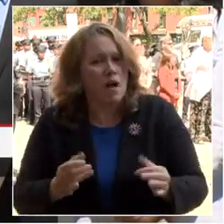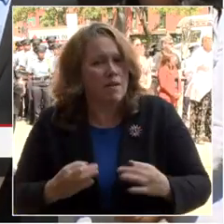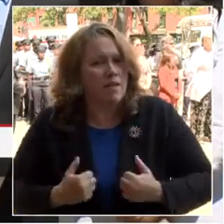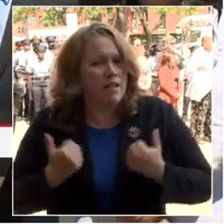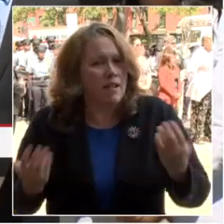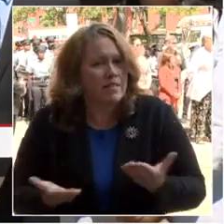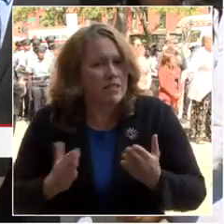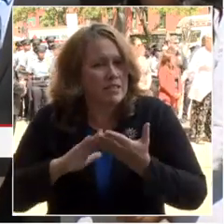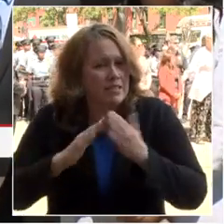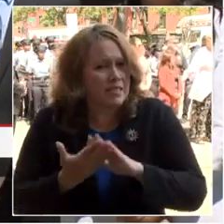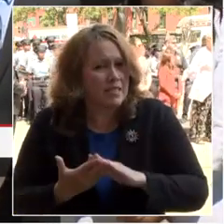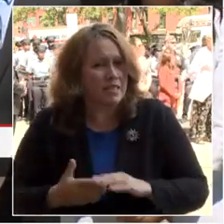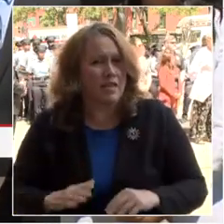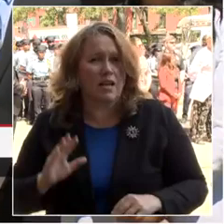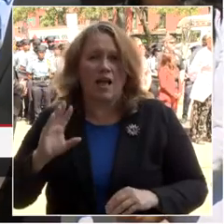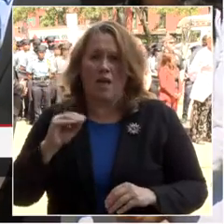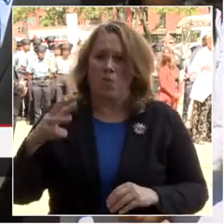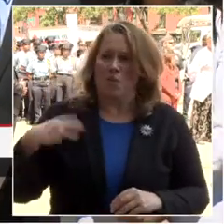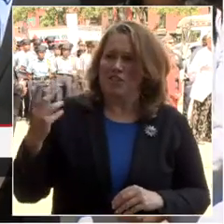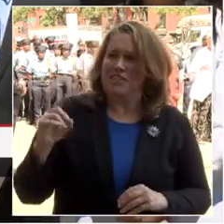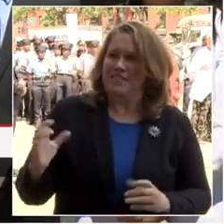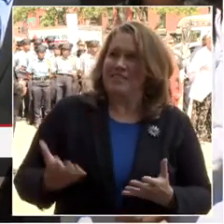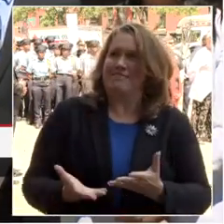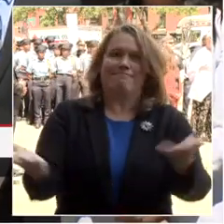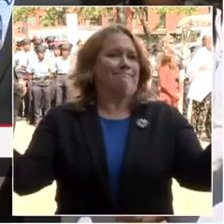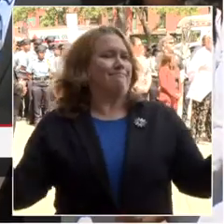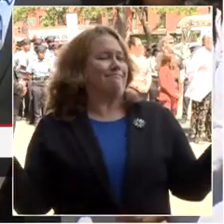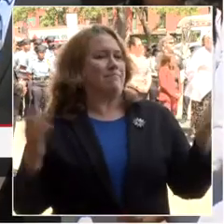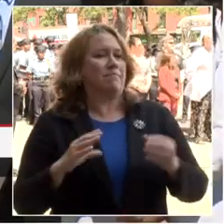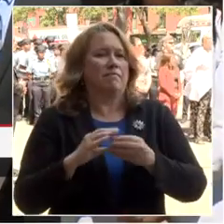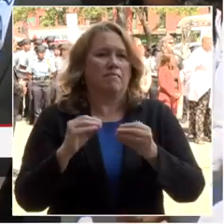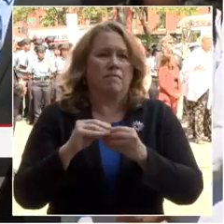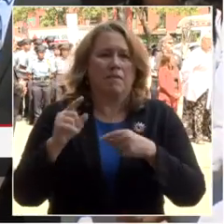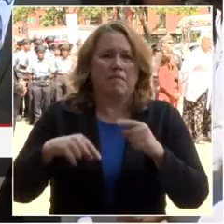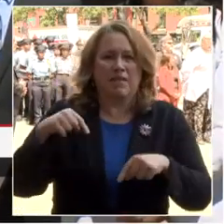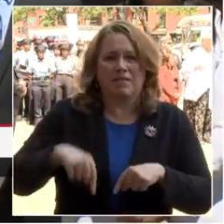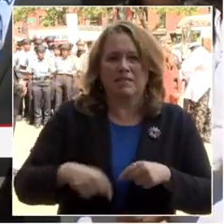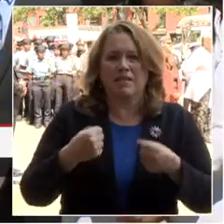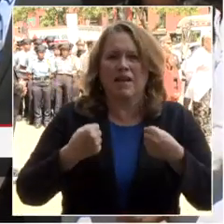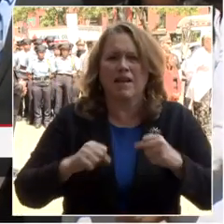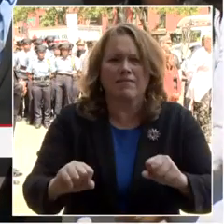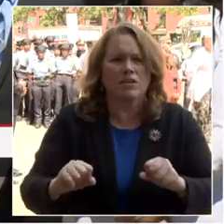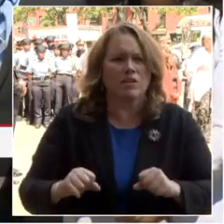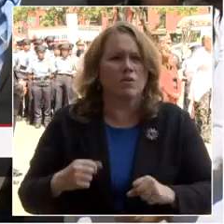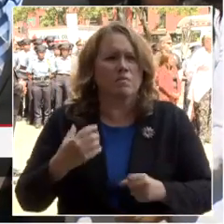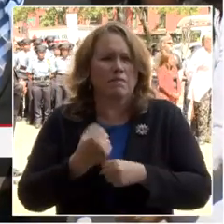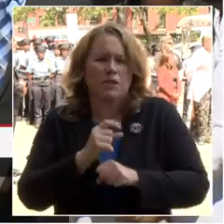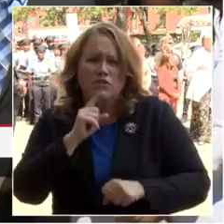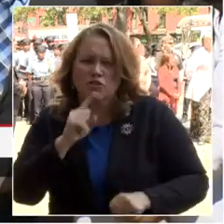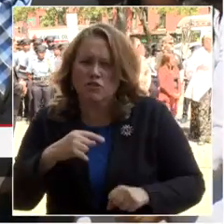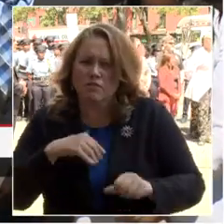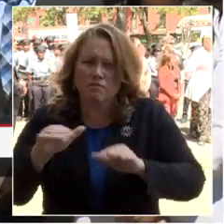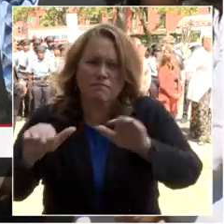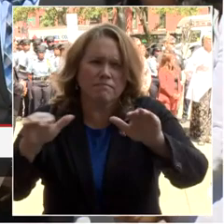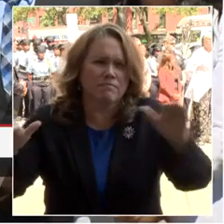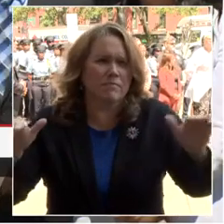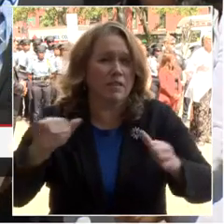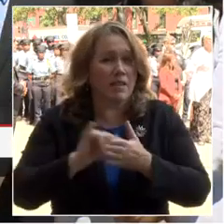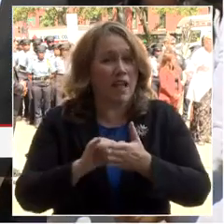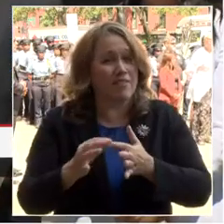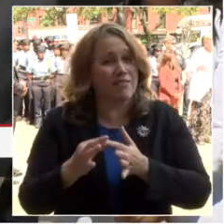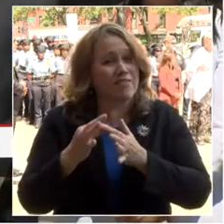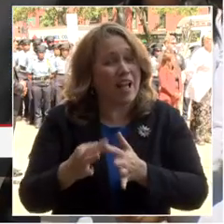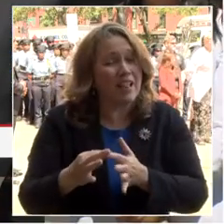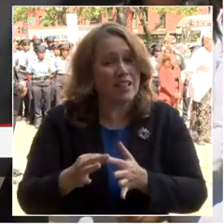efforts. As I speak about these efforts, I am reminded of the violence that led to a 15-year-old